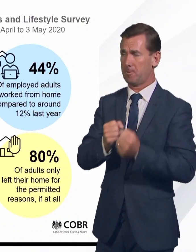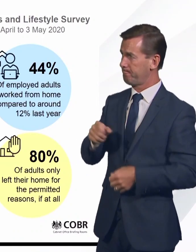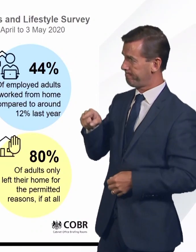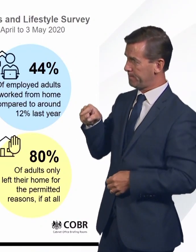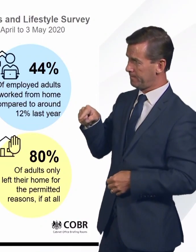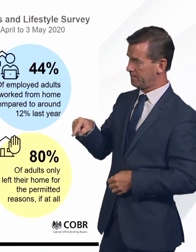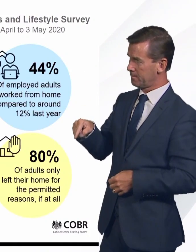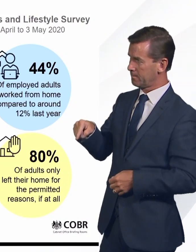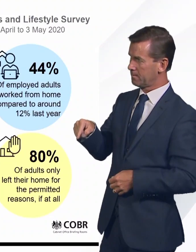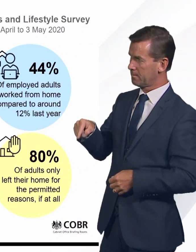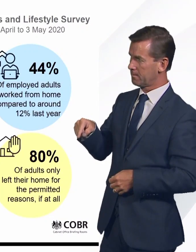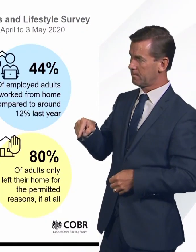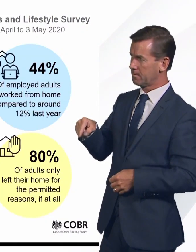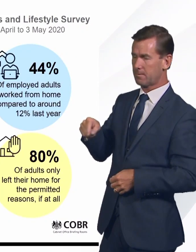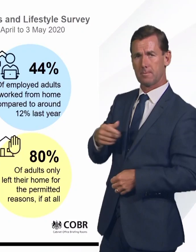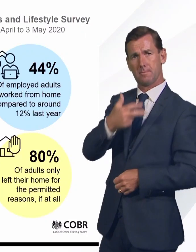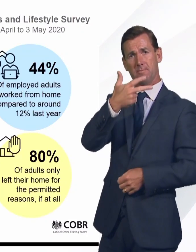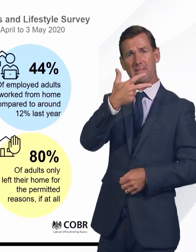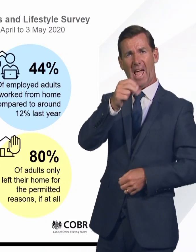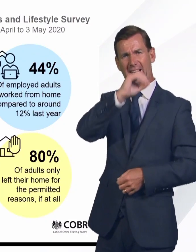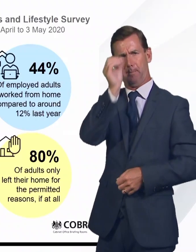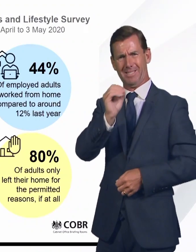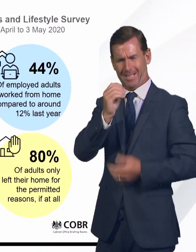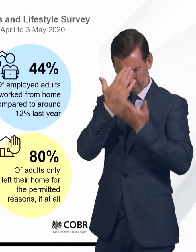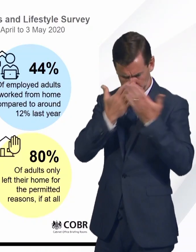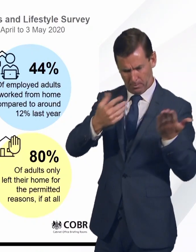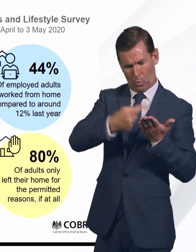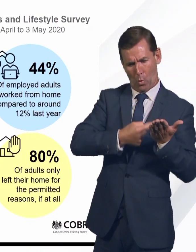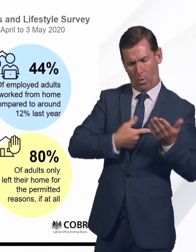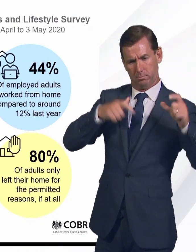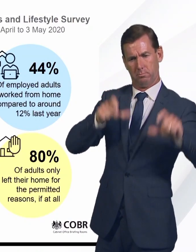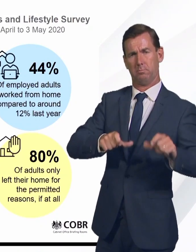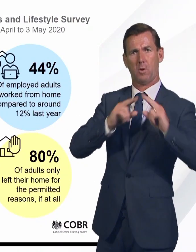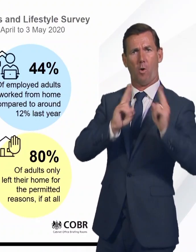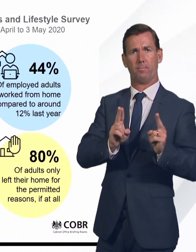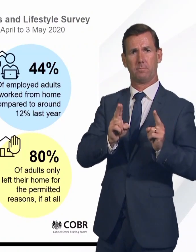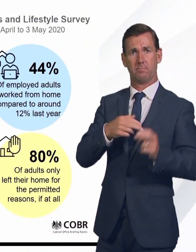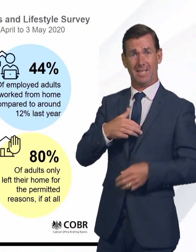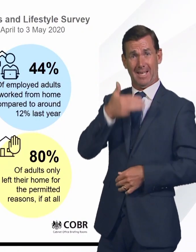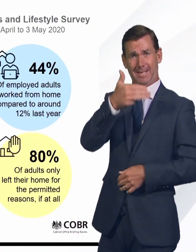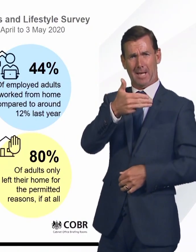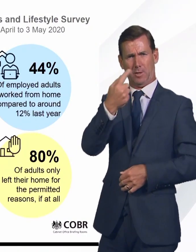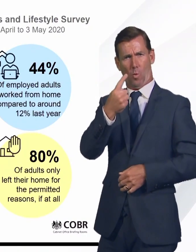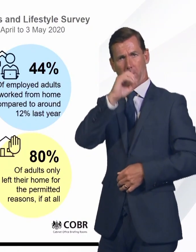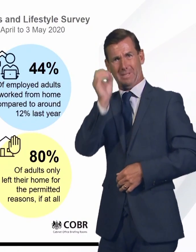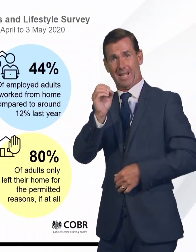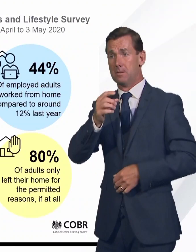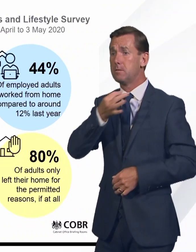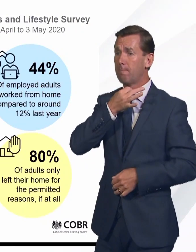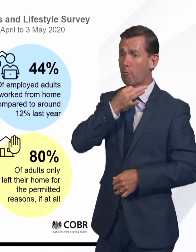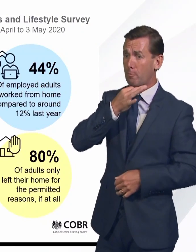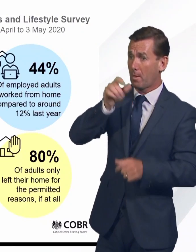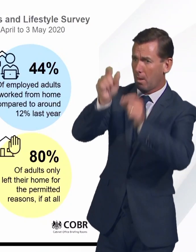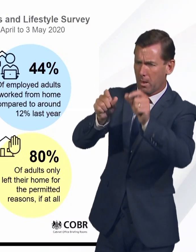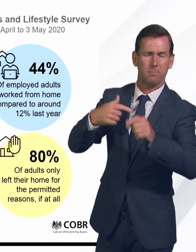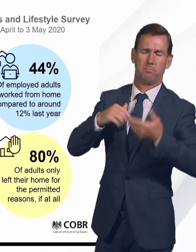home for those permitted reasons that we can see on the left, and 91% of adults have avoided contact with vulnerable people. So everybody is trying to